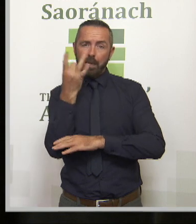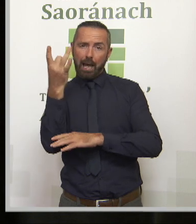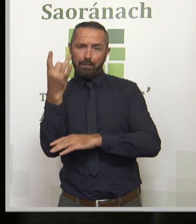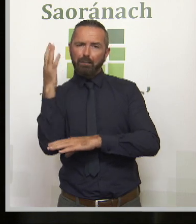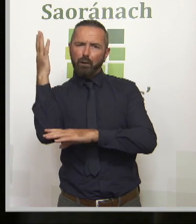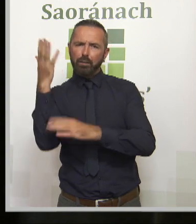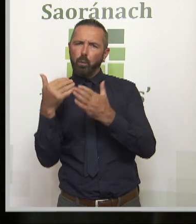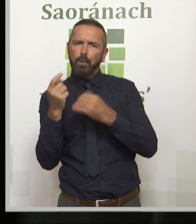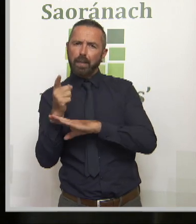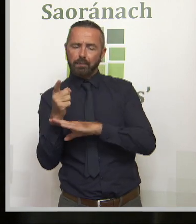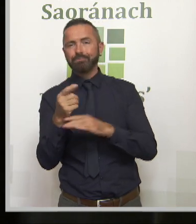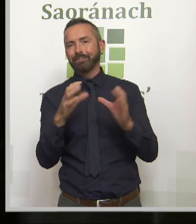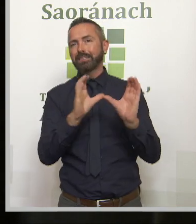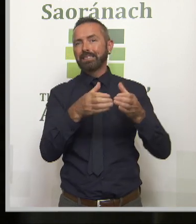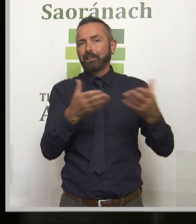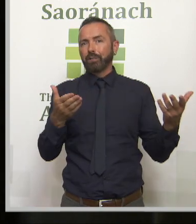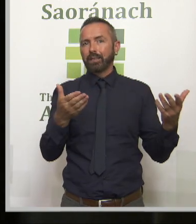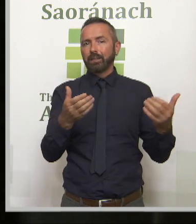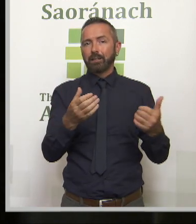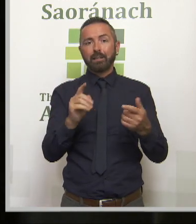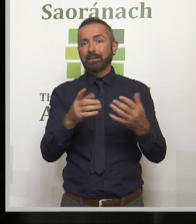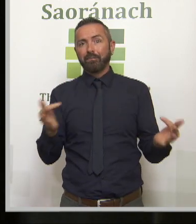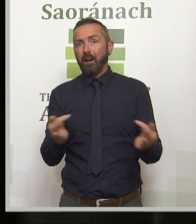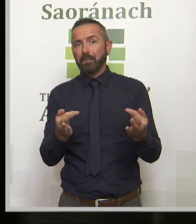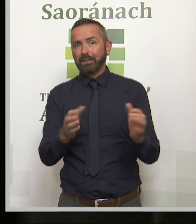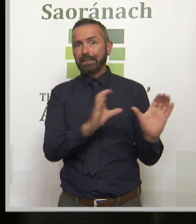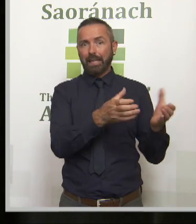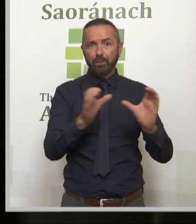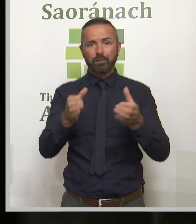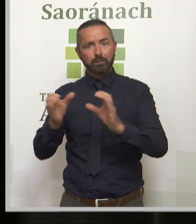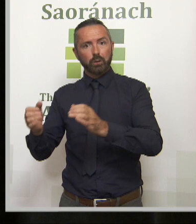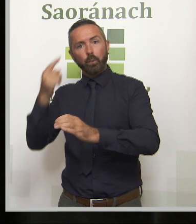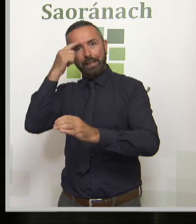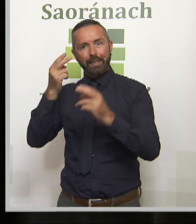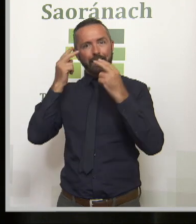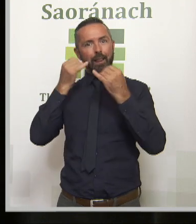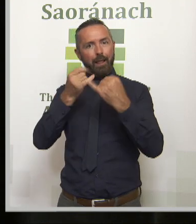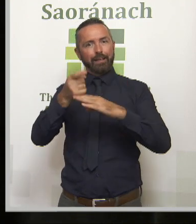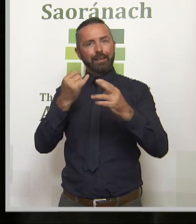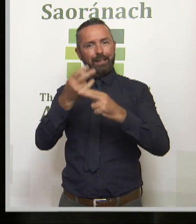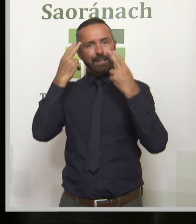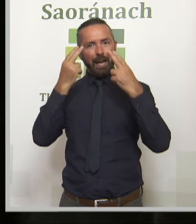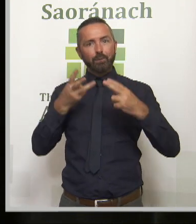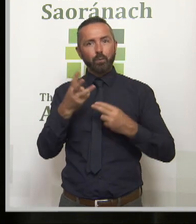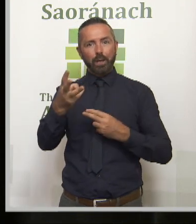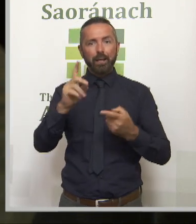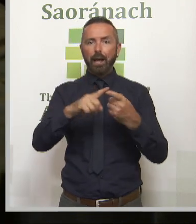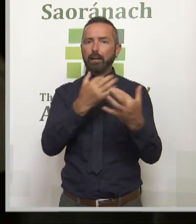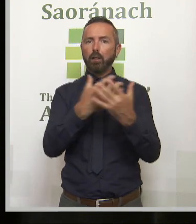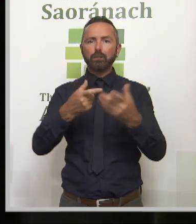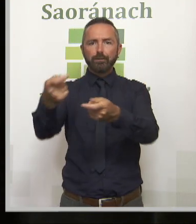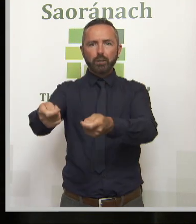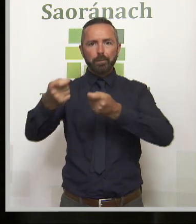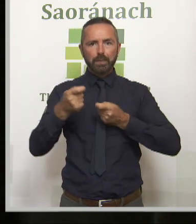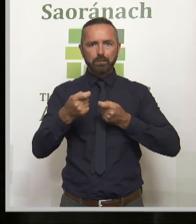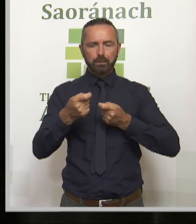somebody else was asking about farming and so on. So we think like that naturally. A lot of the submissions that are coming in to us, they